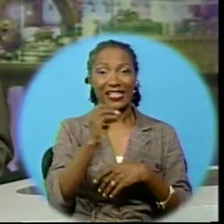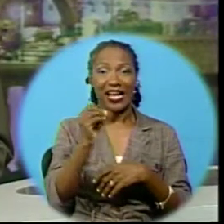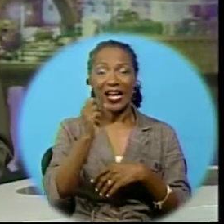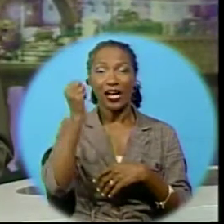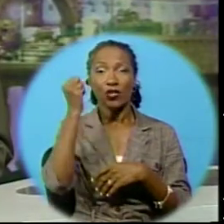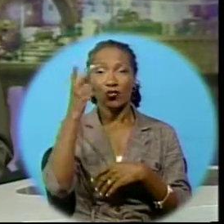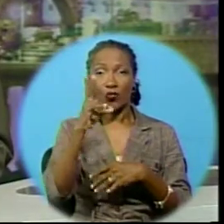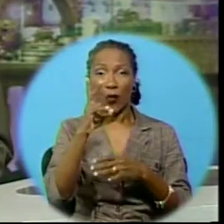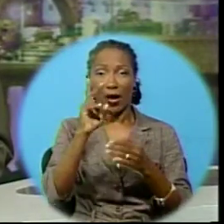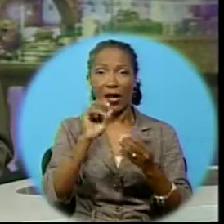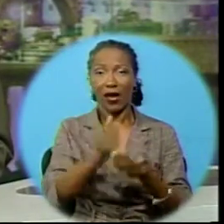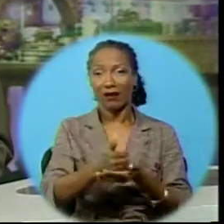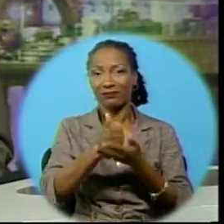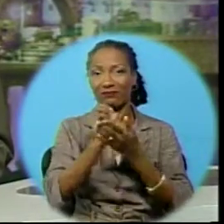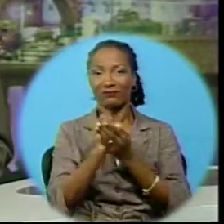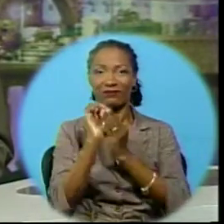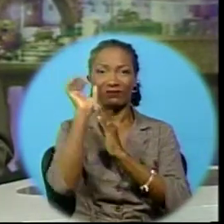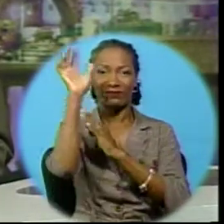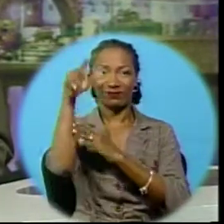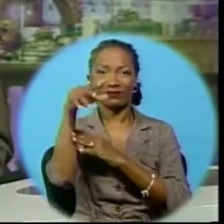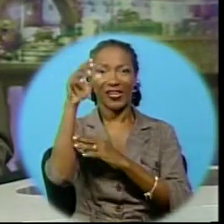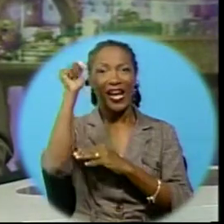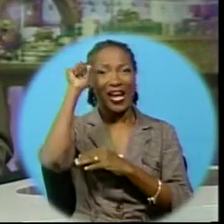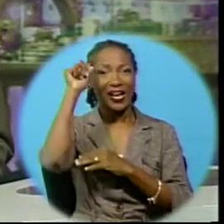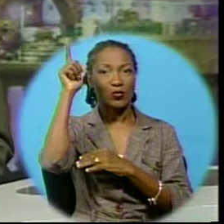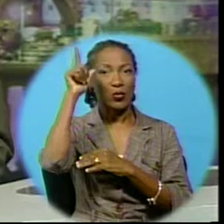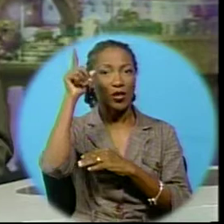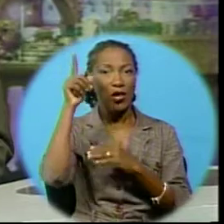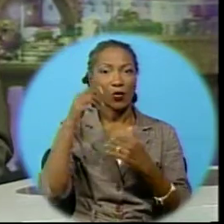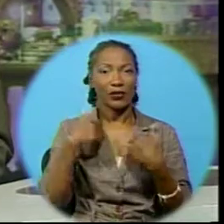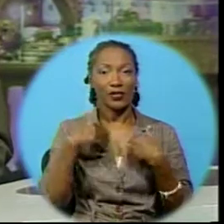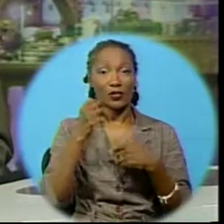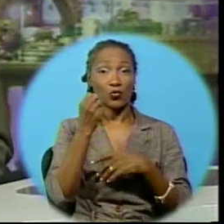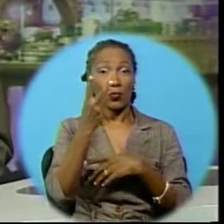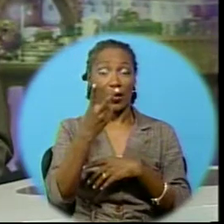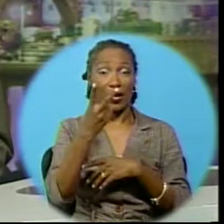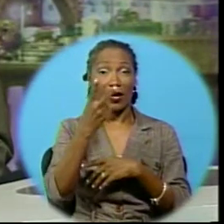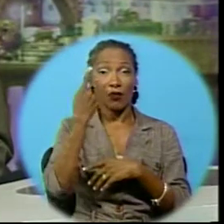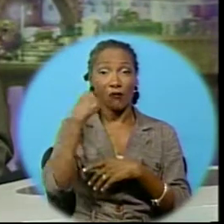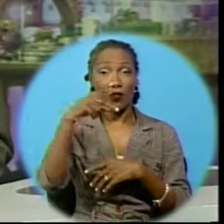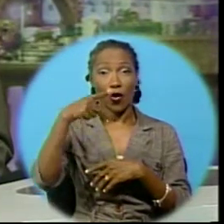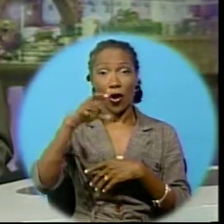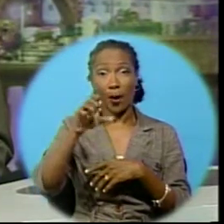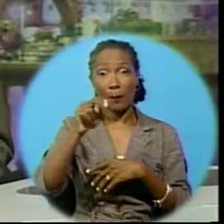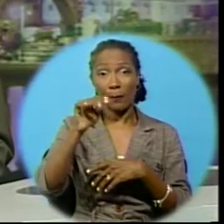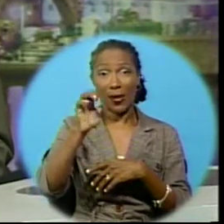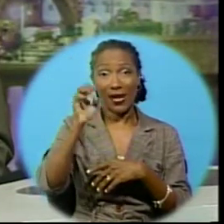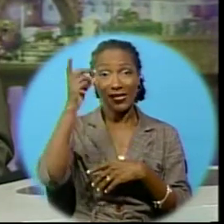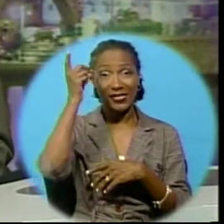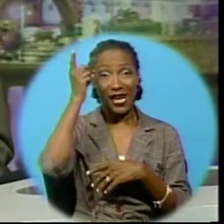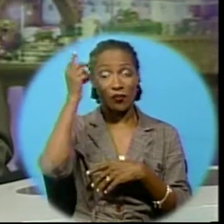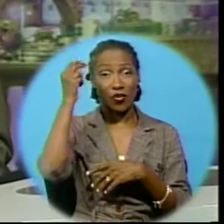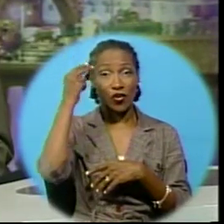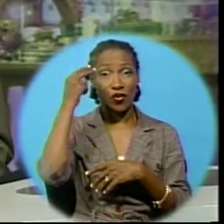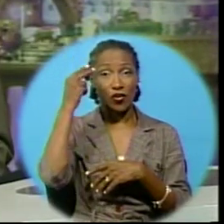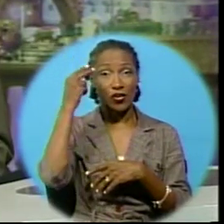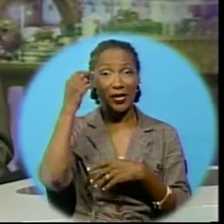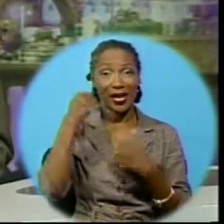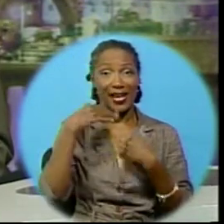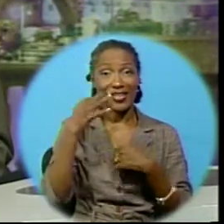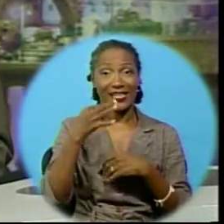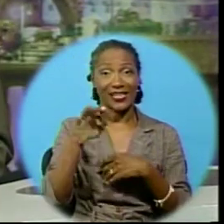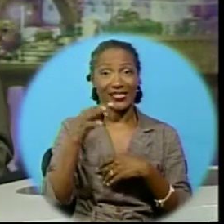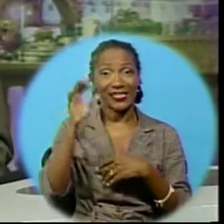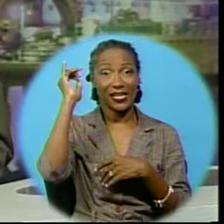boards. Anton Lawrence scored 12 points. For Pine, Darian Hurley top scored with 19 points, while Jehu Lafi had